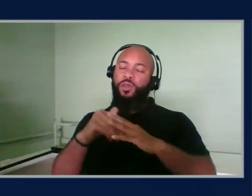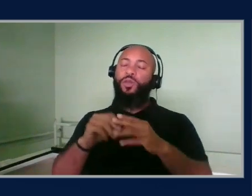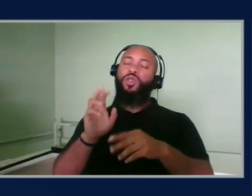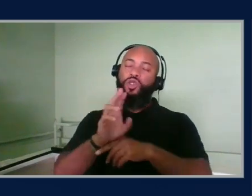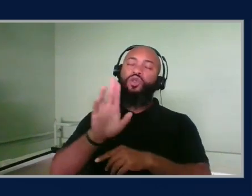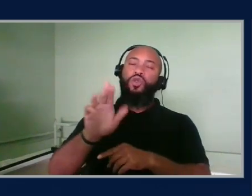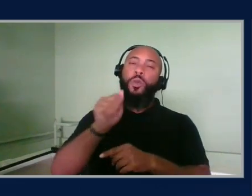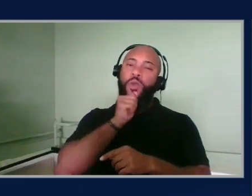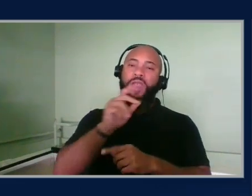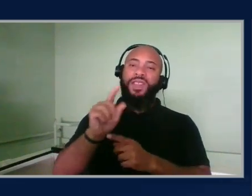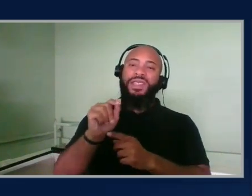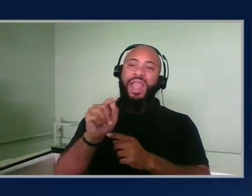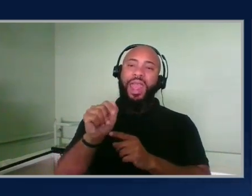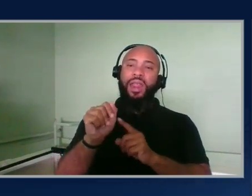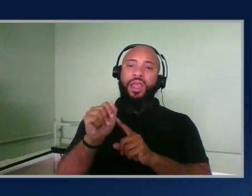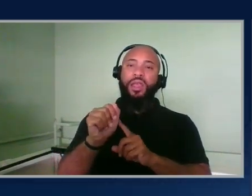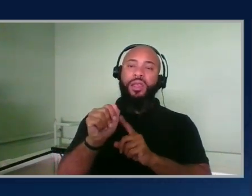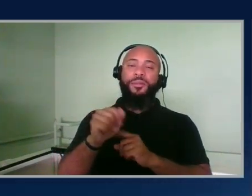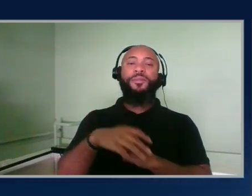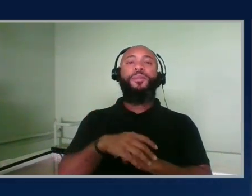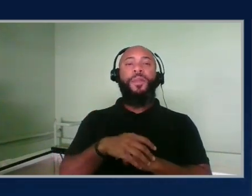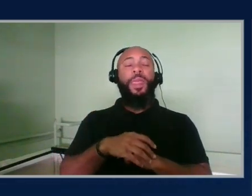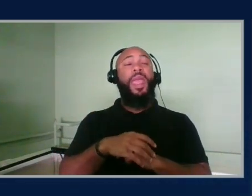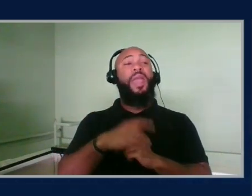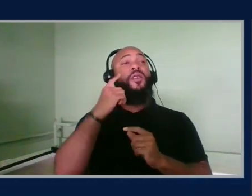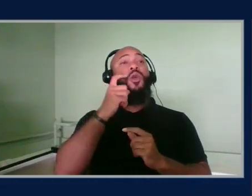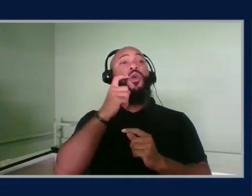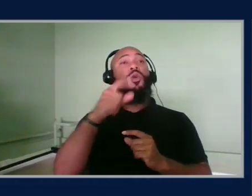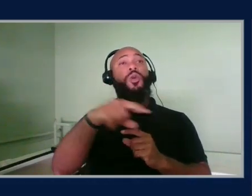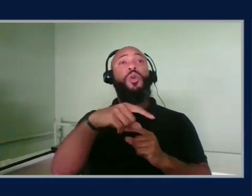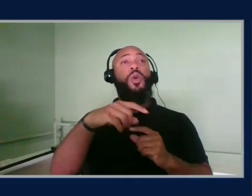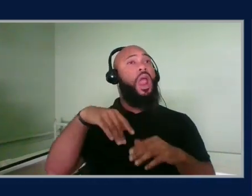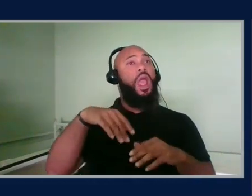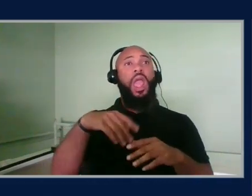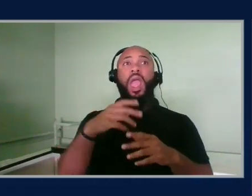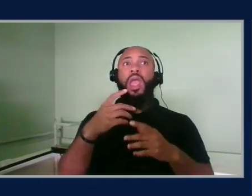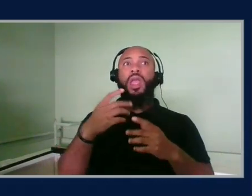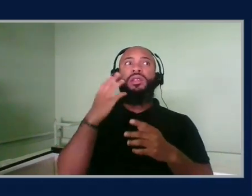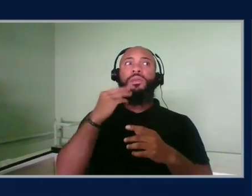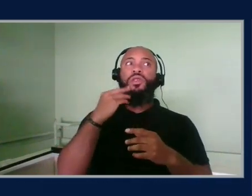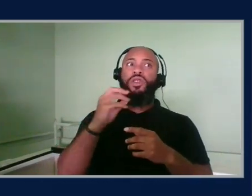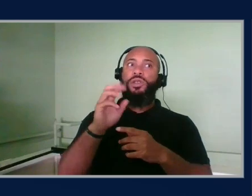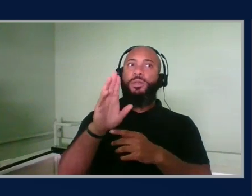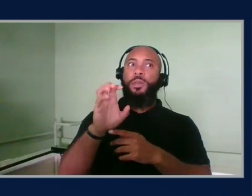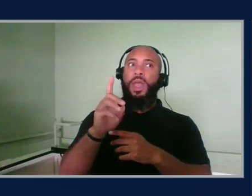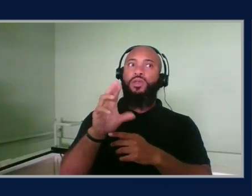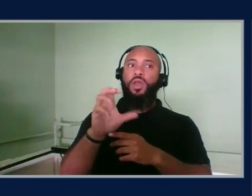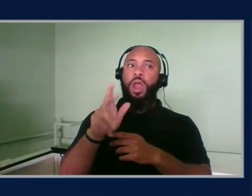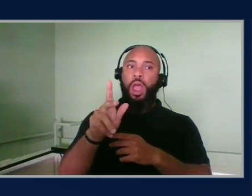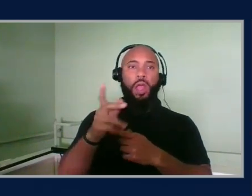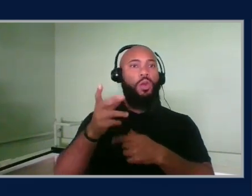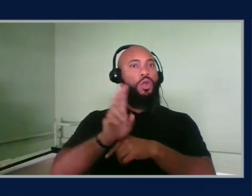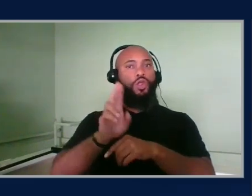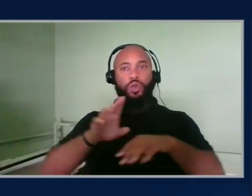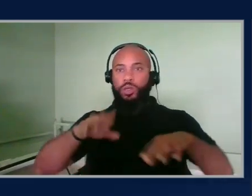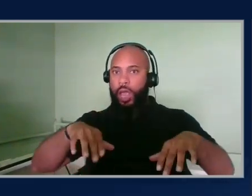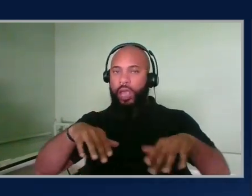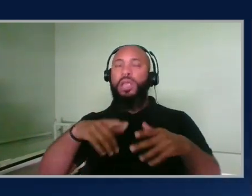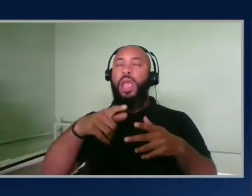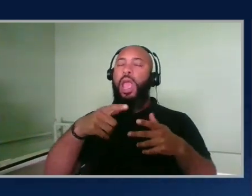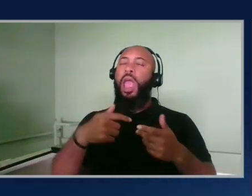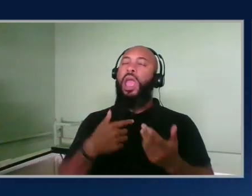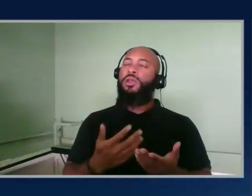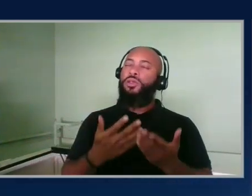Yeah. And for those who have never used or experimented with Bedrock, one, I highly encourage you to John's point, to take a look